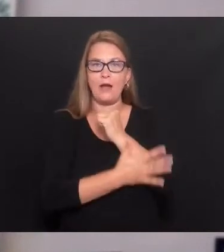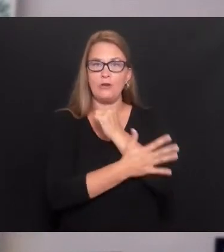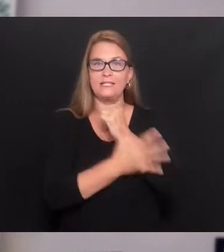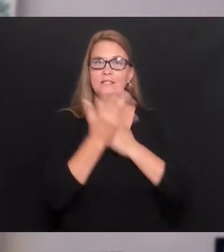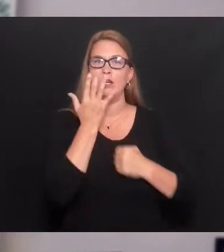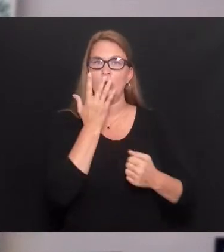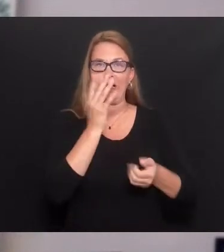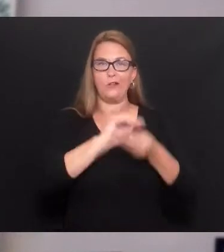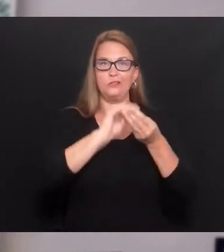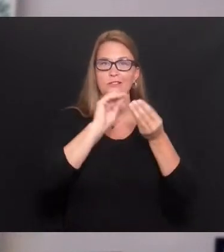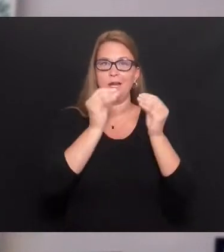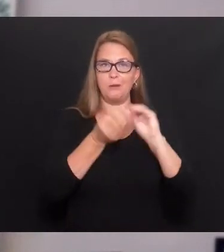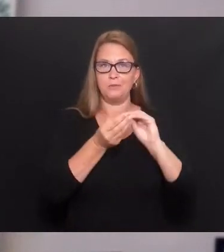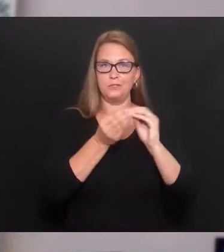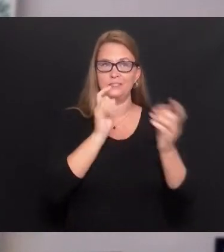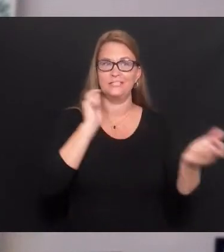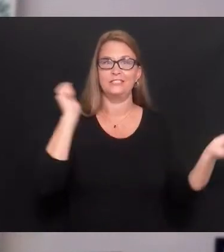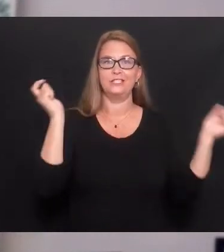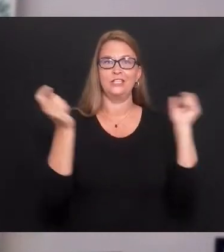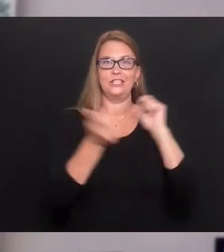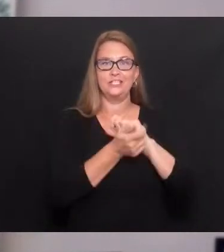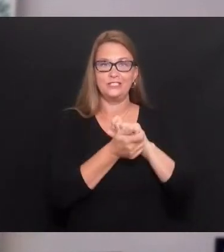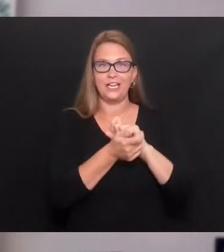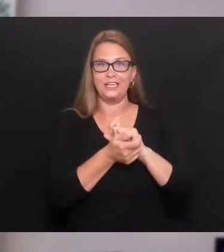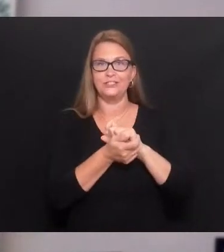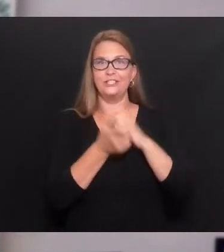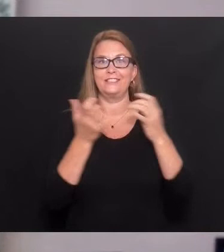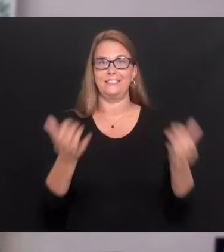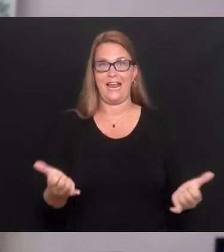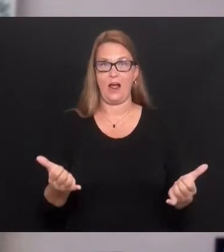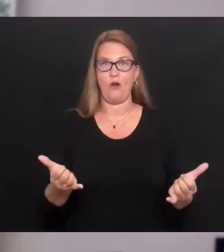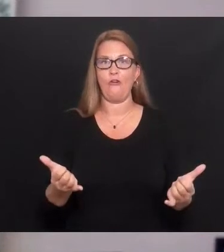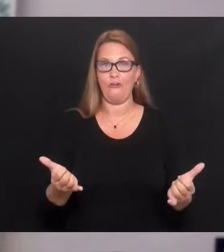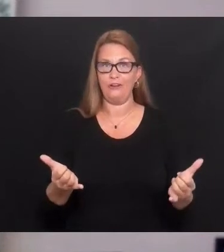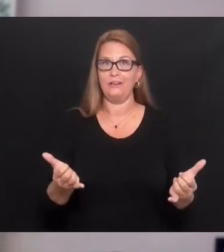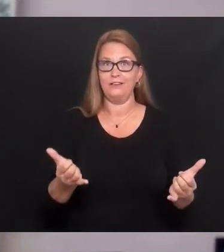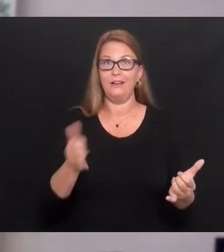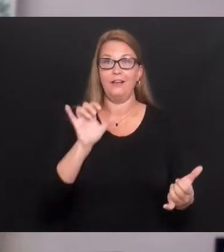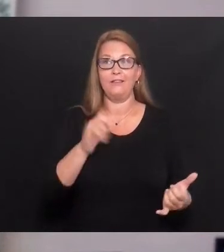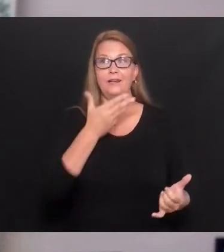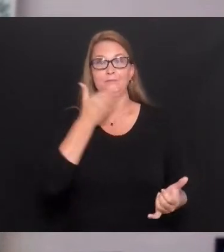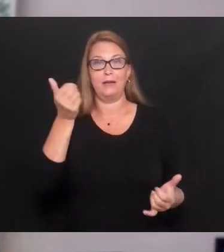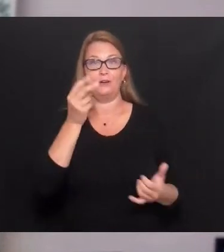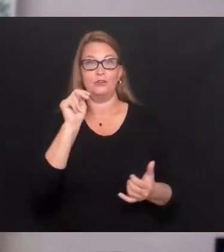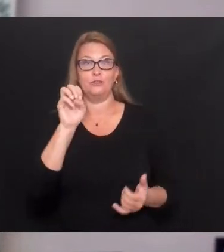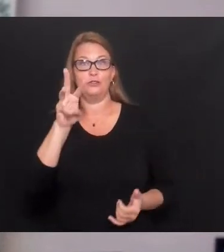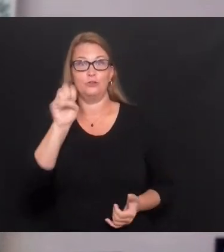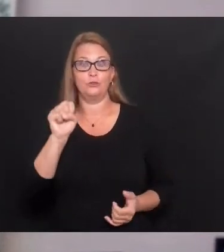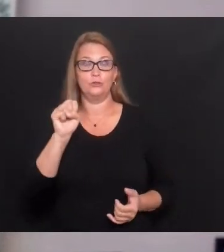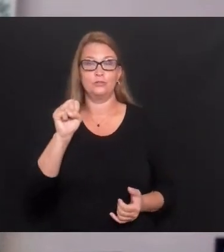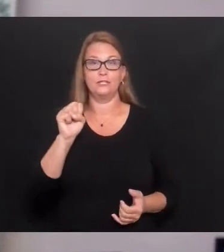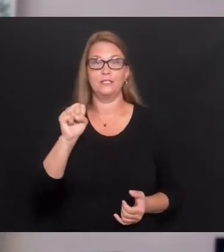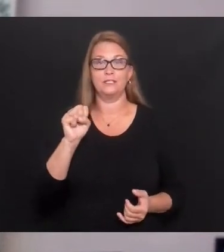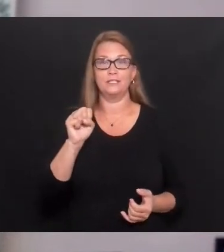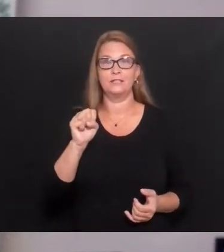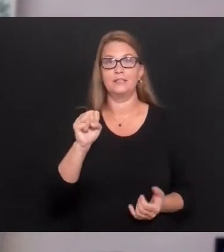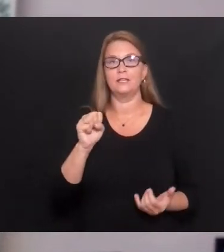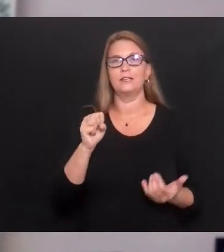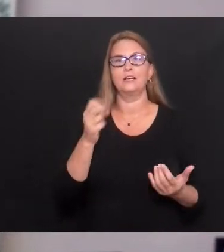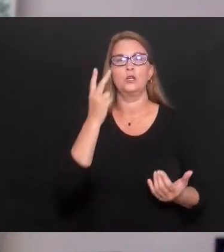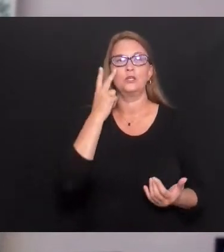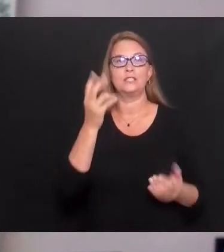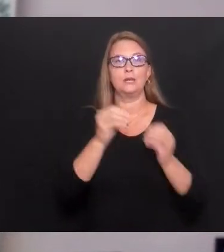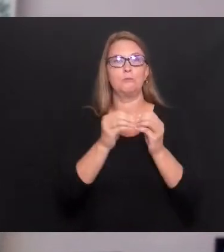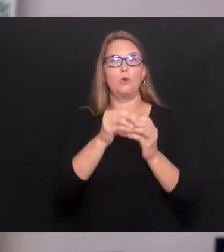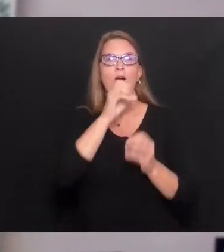changing fall-like colors, which is good news for us, away from red, more to orange and